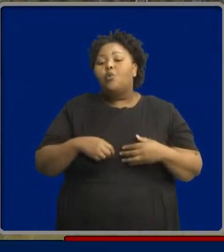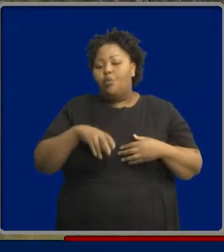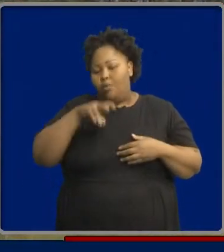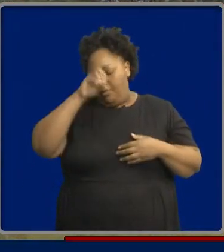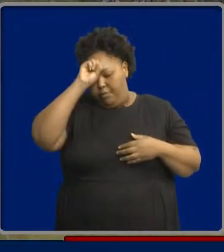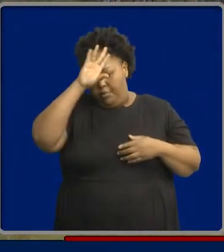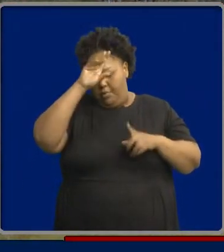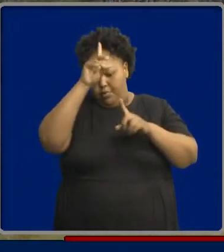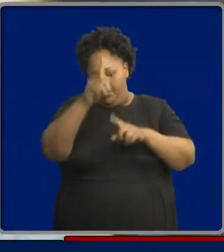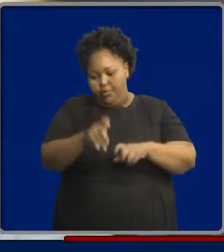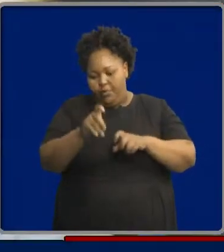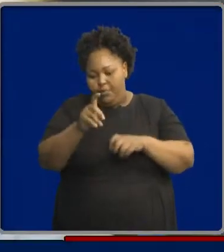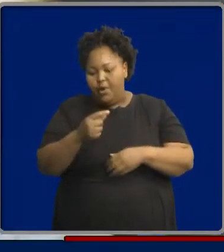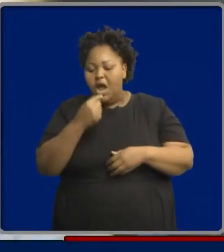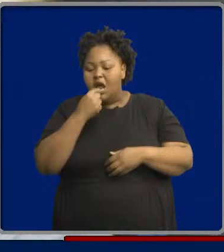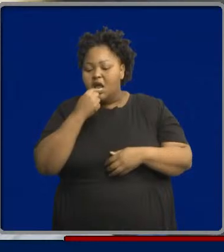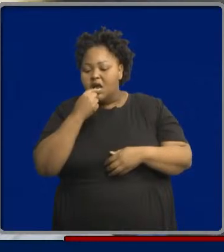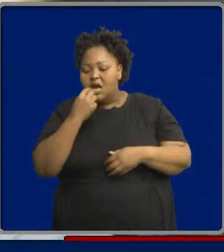ago.